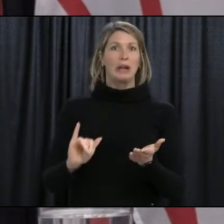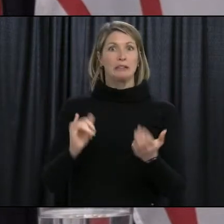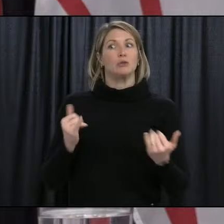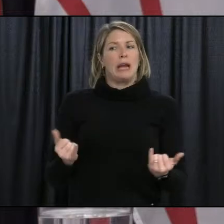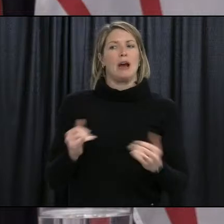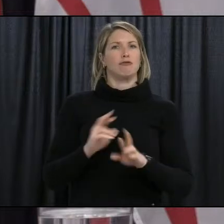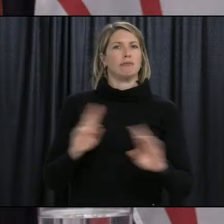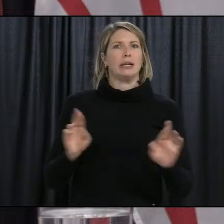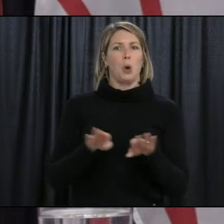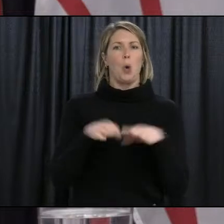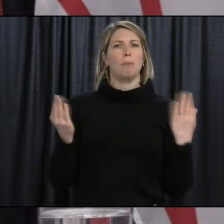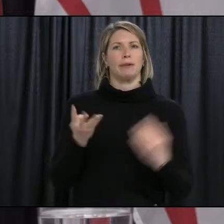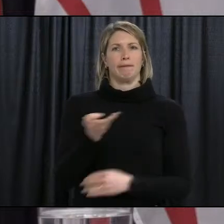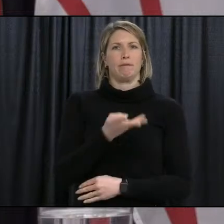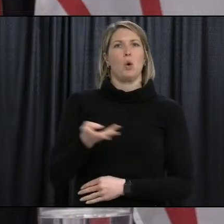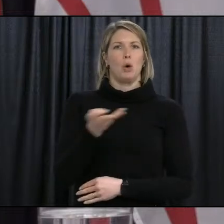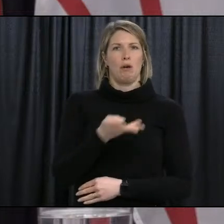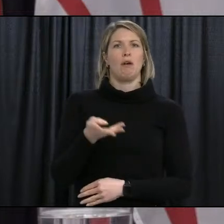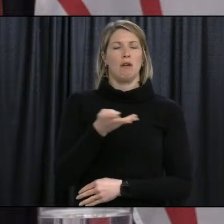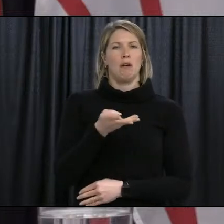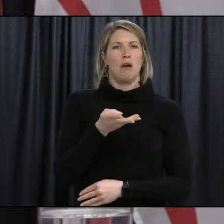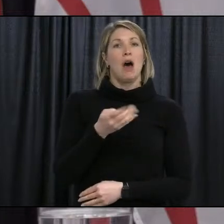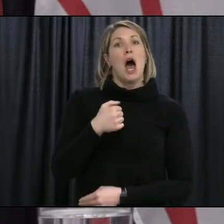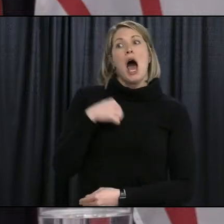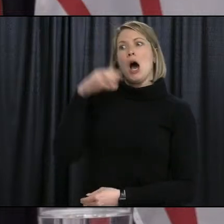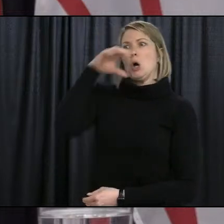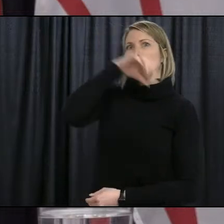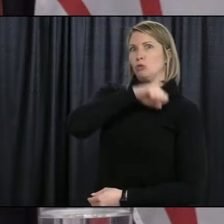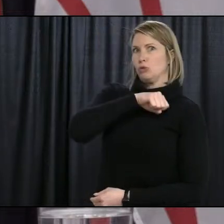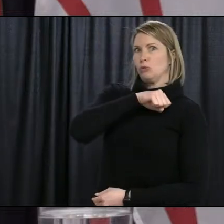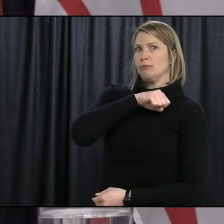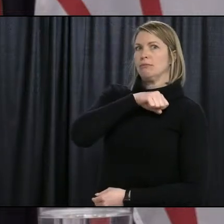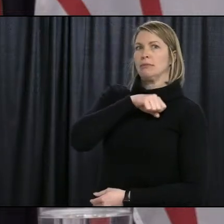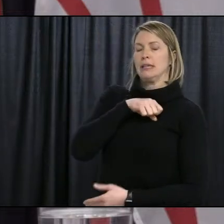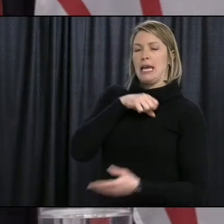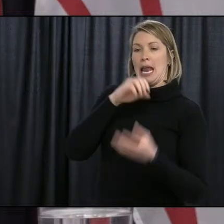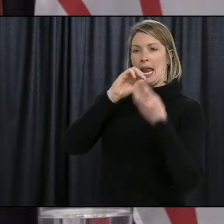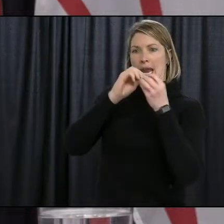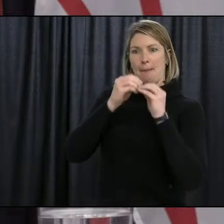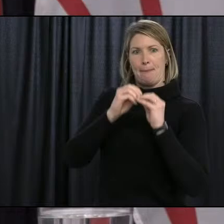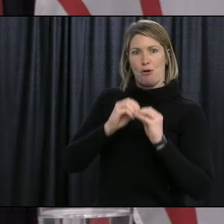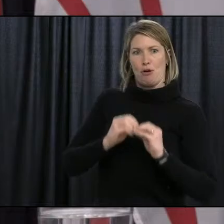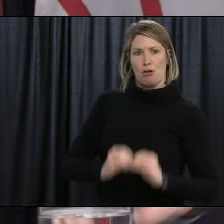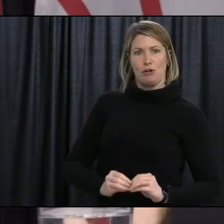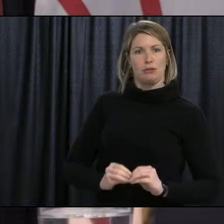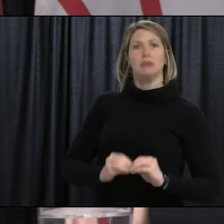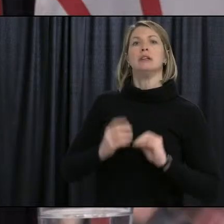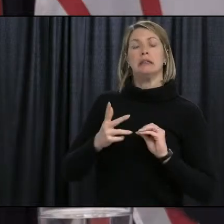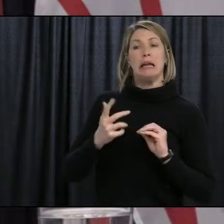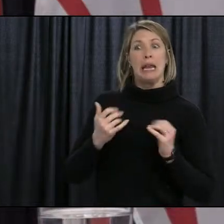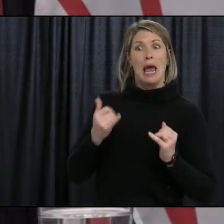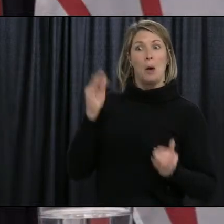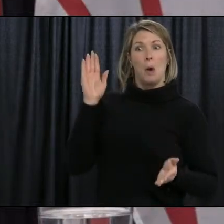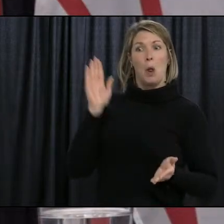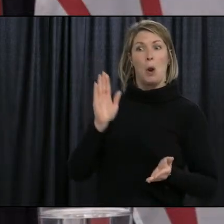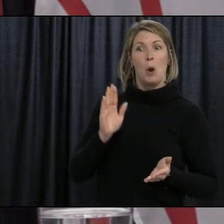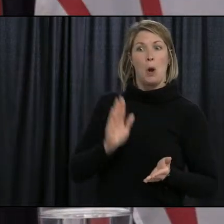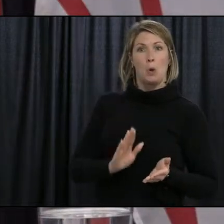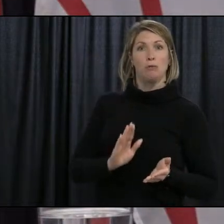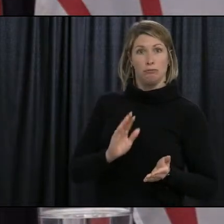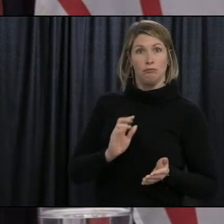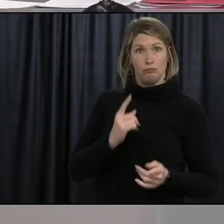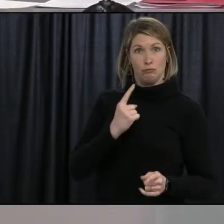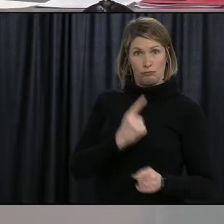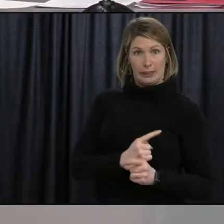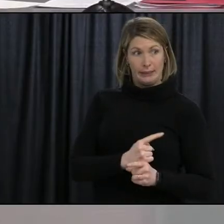I would assume it was similar. It was based on epidemiology in our own province, frankly, driving that decision. Mm-hmm.